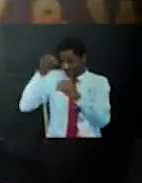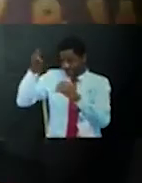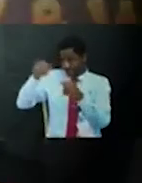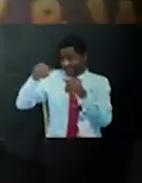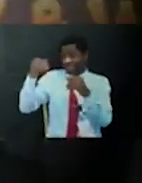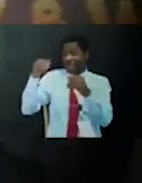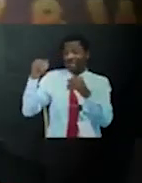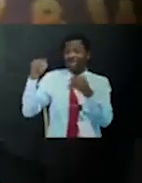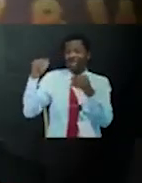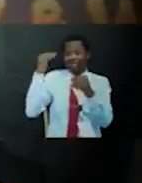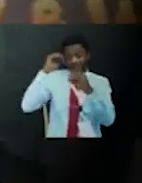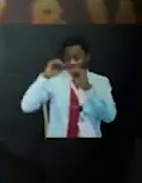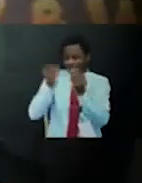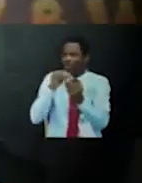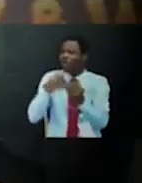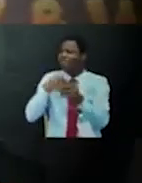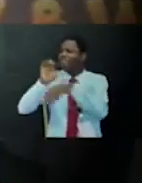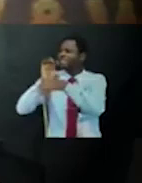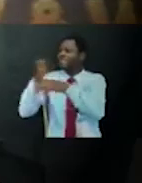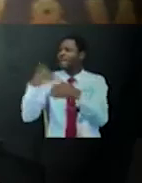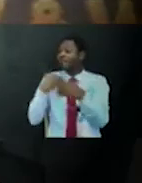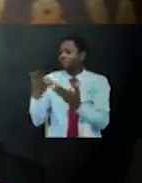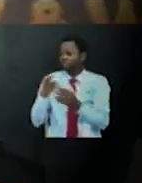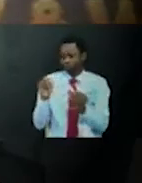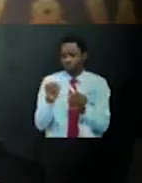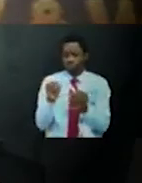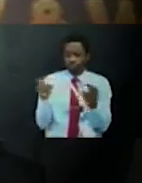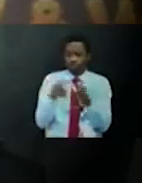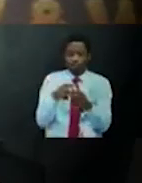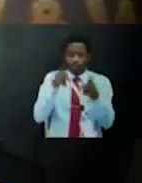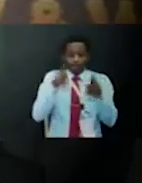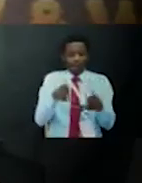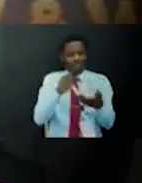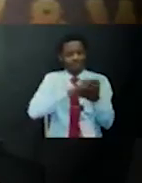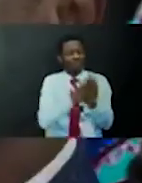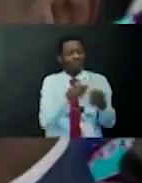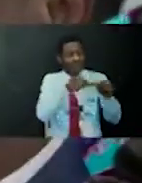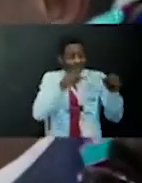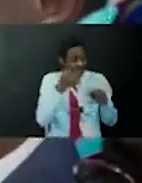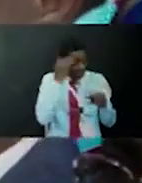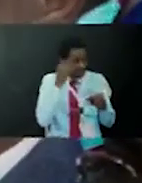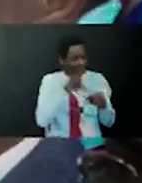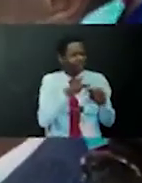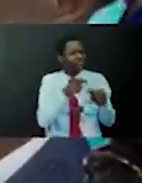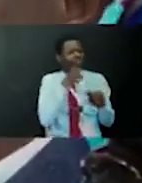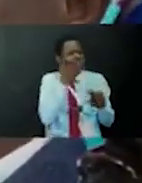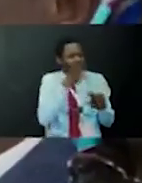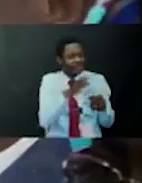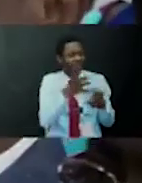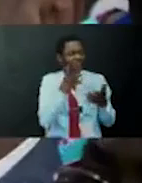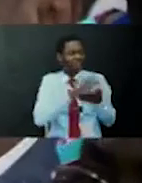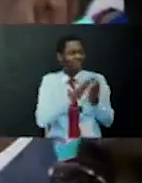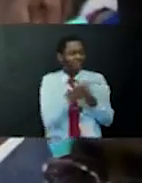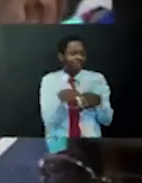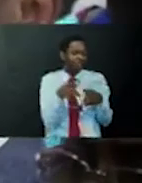get involved, you'll be alone. You'll be alone. So I decided to get involved. When there's a